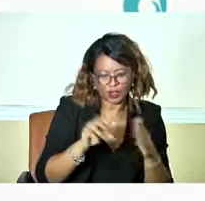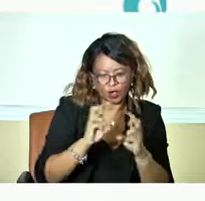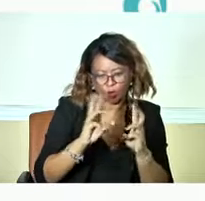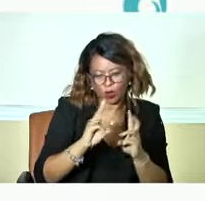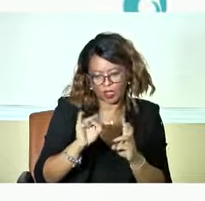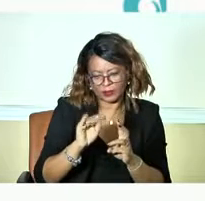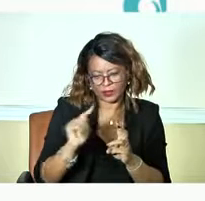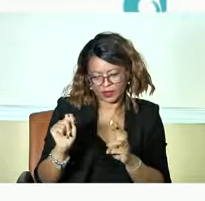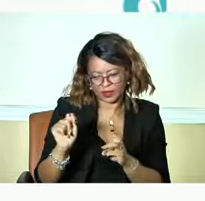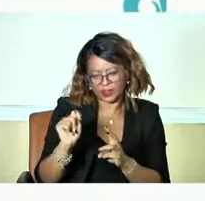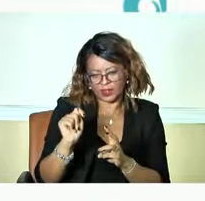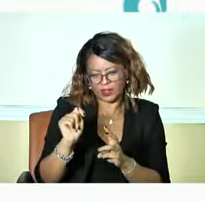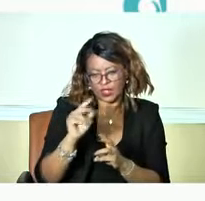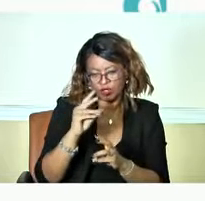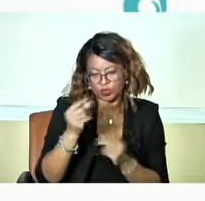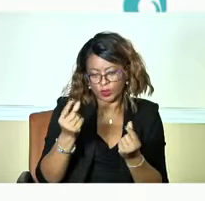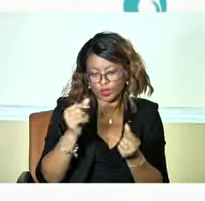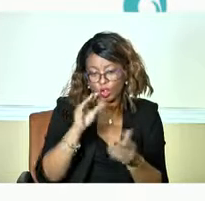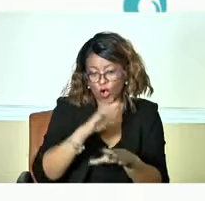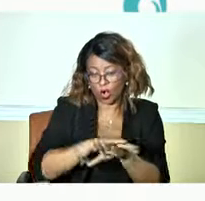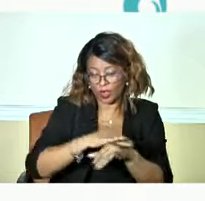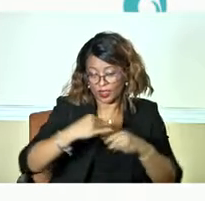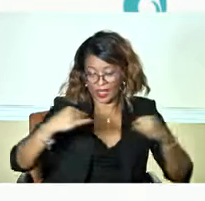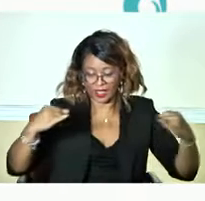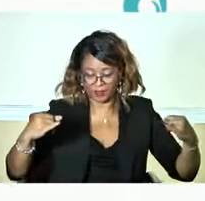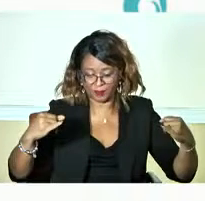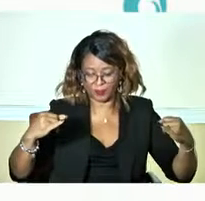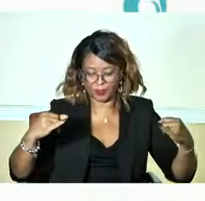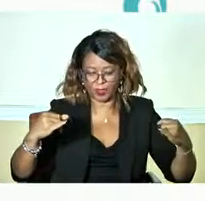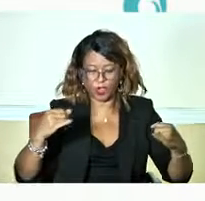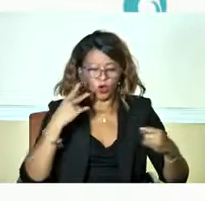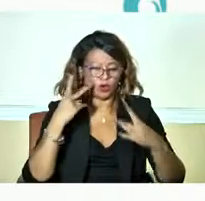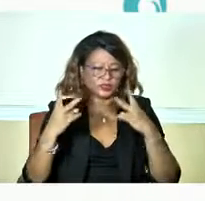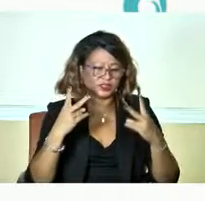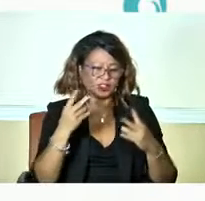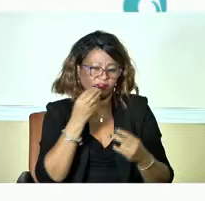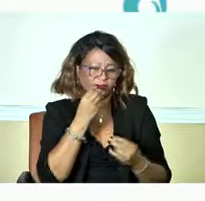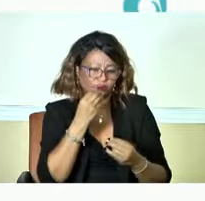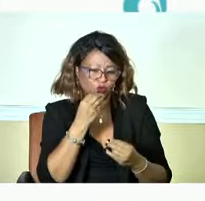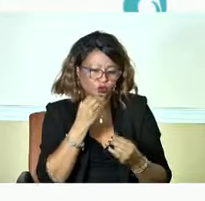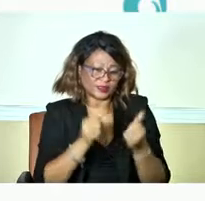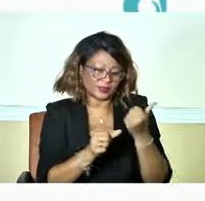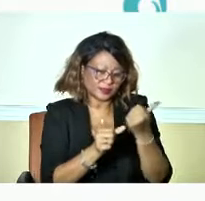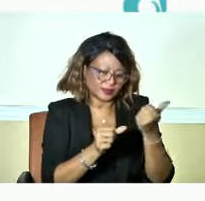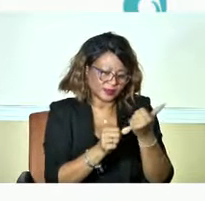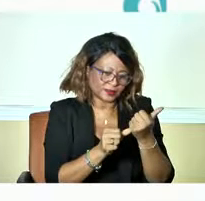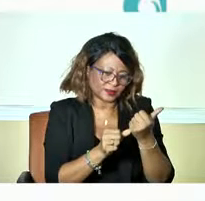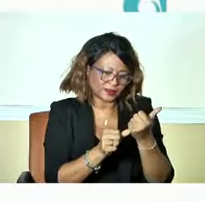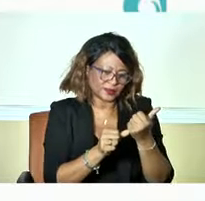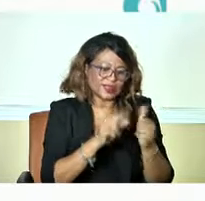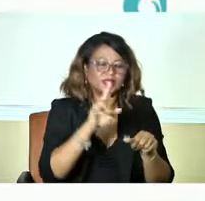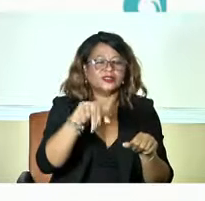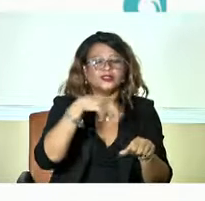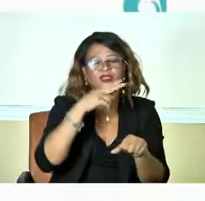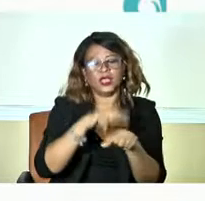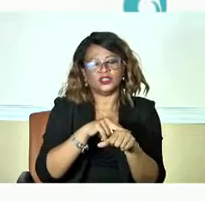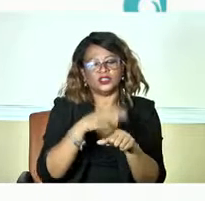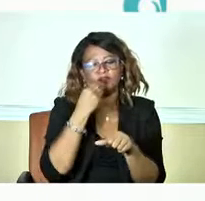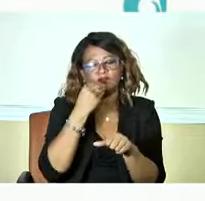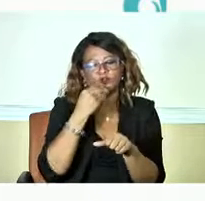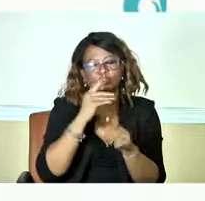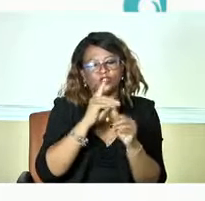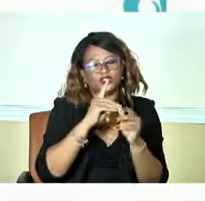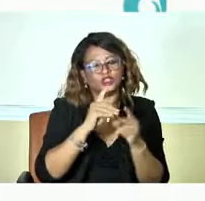website and doing this online. We also see in the food assistance, the National